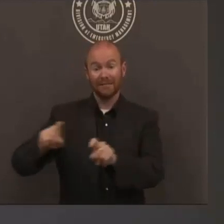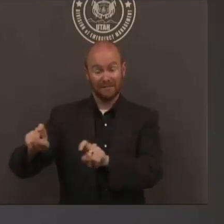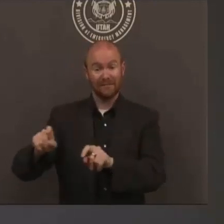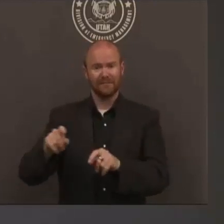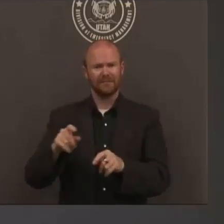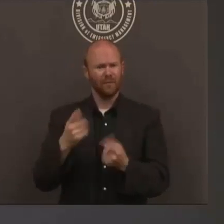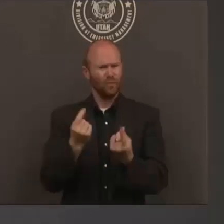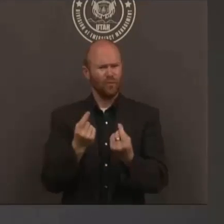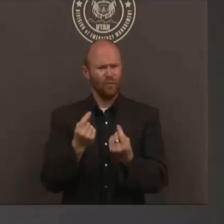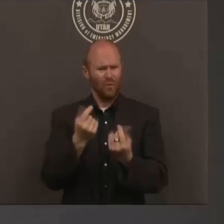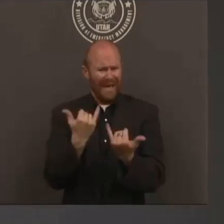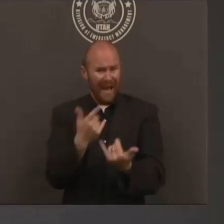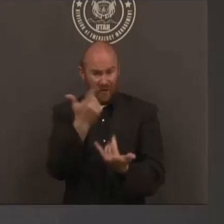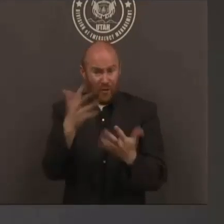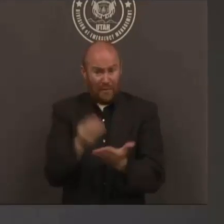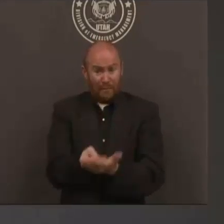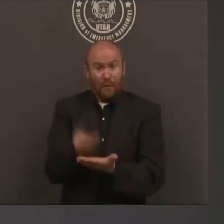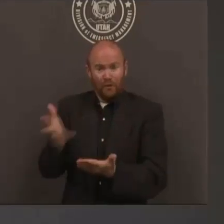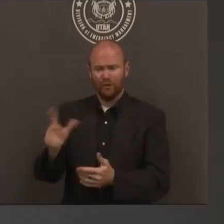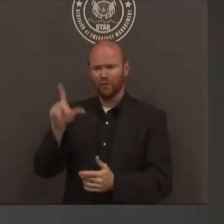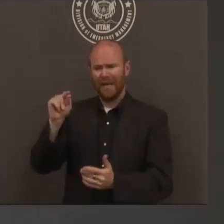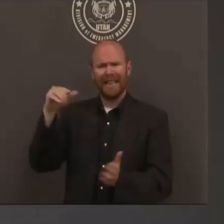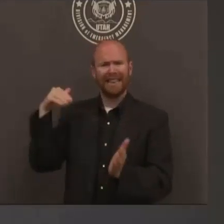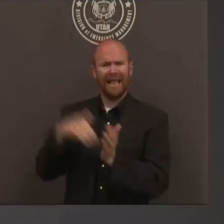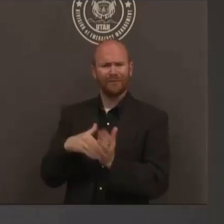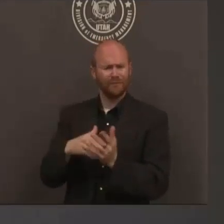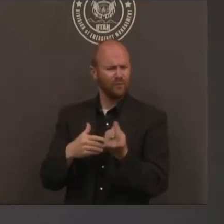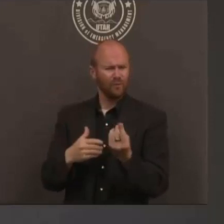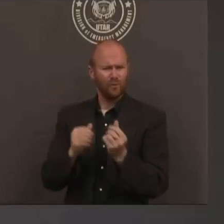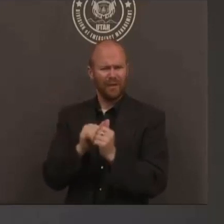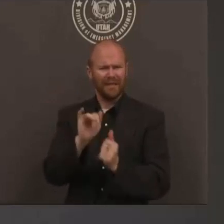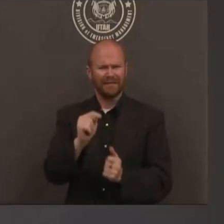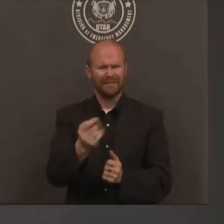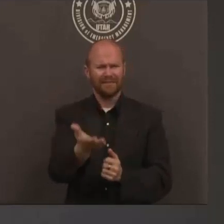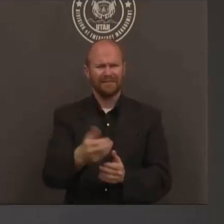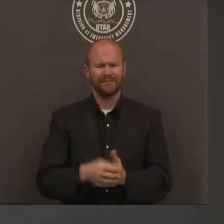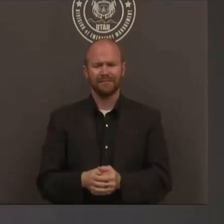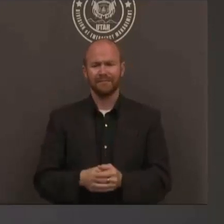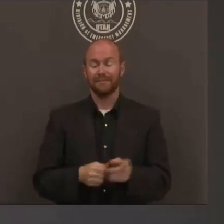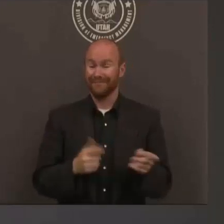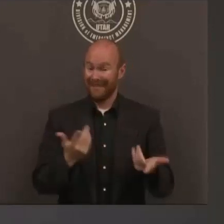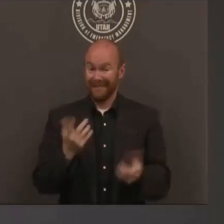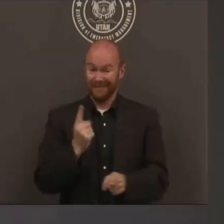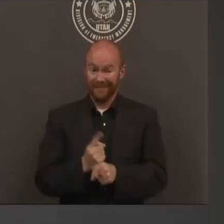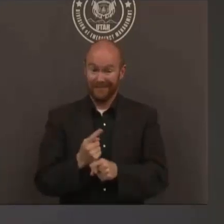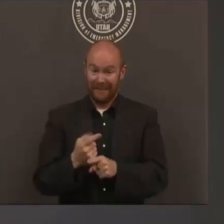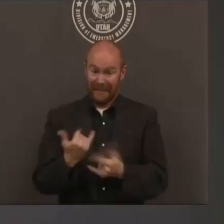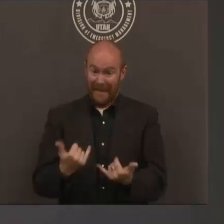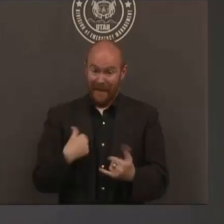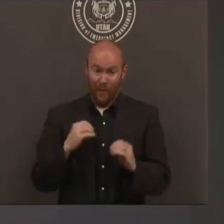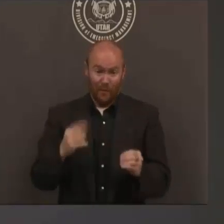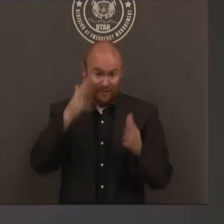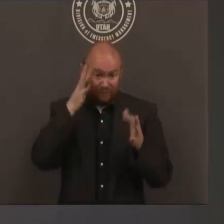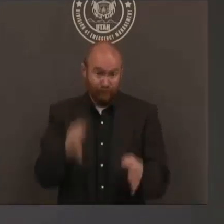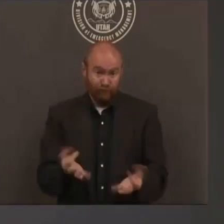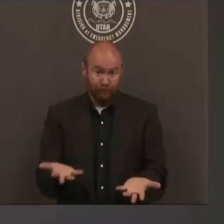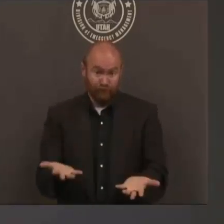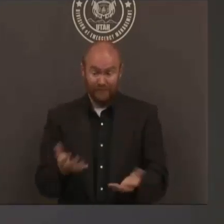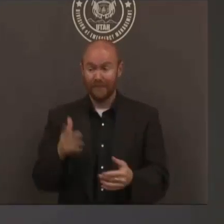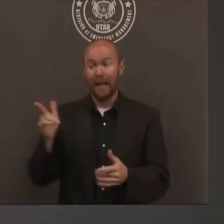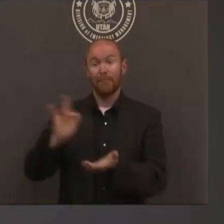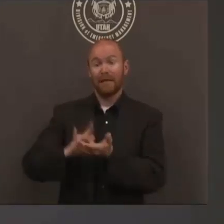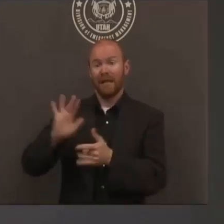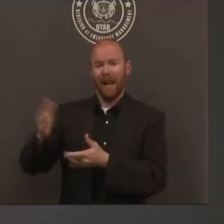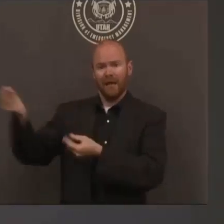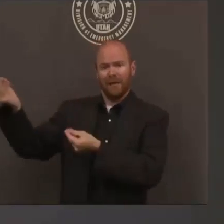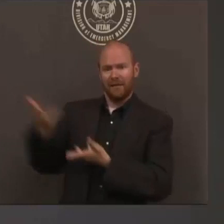that 20,000 it's already purchased? Well, that's yet to be determined. That's under review right now. We don't have the medicine. It's not been delivered to